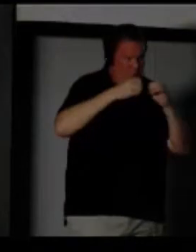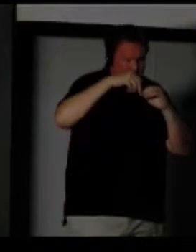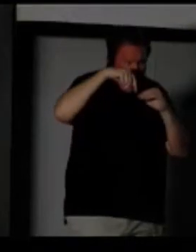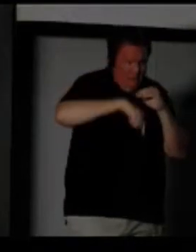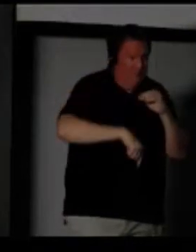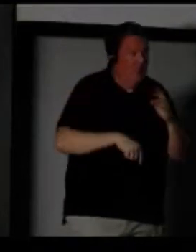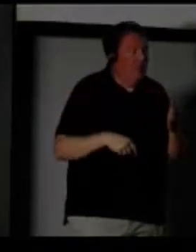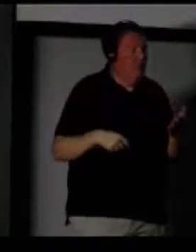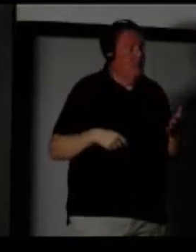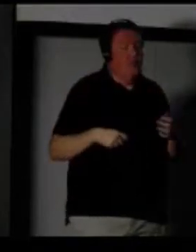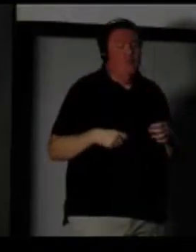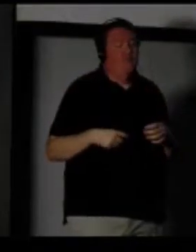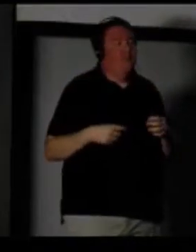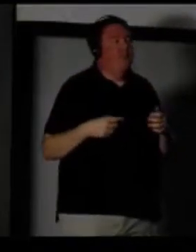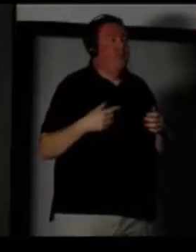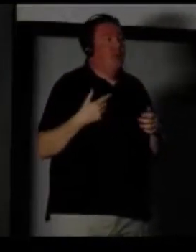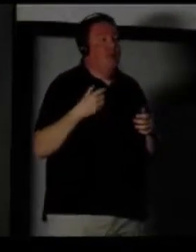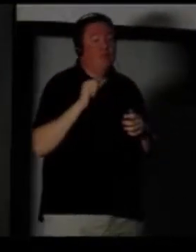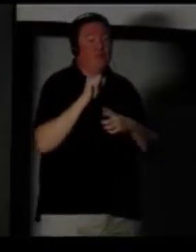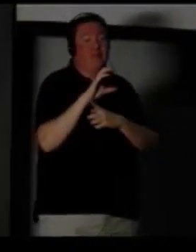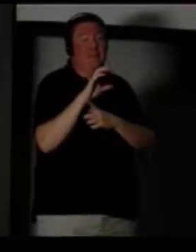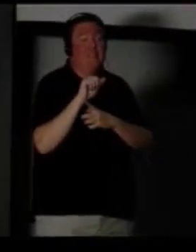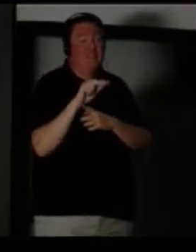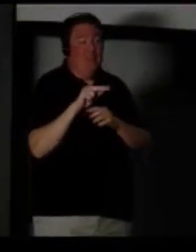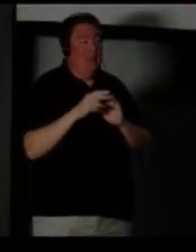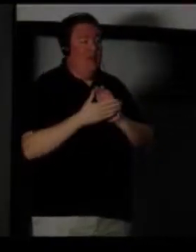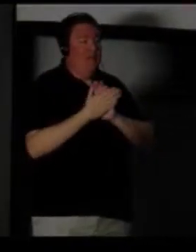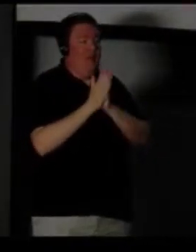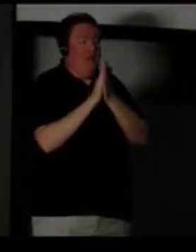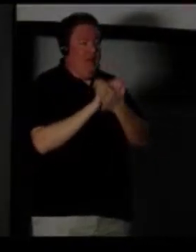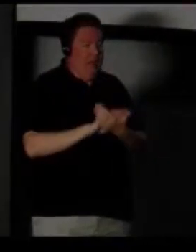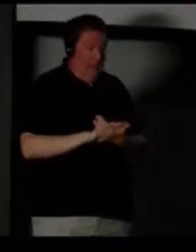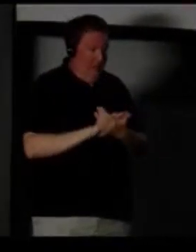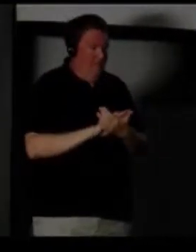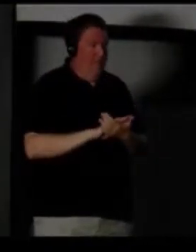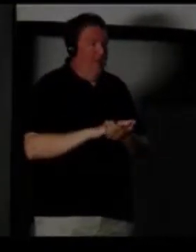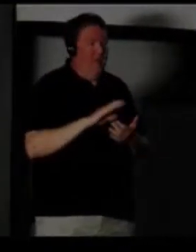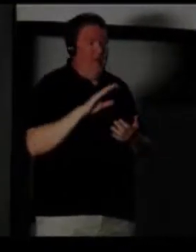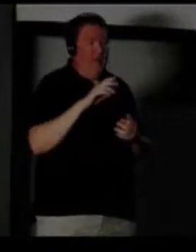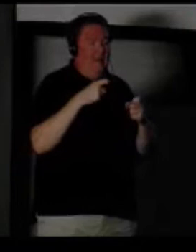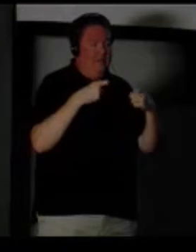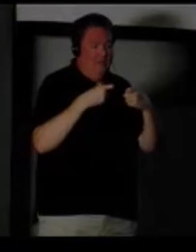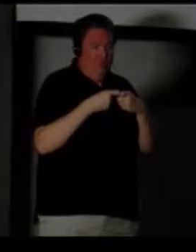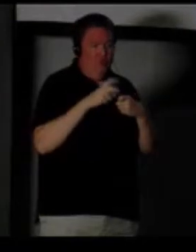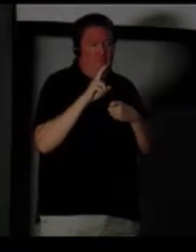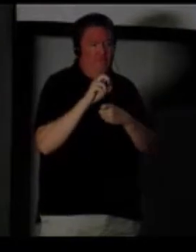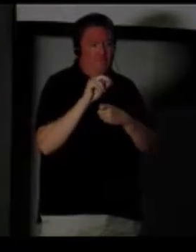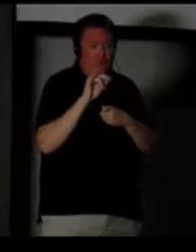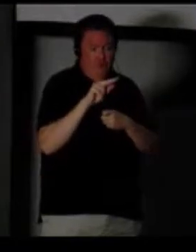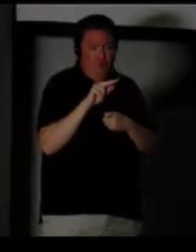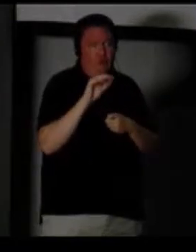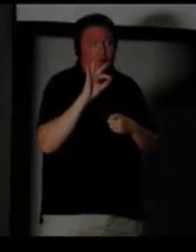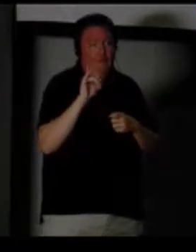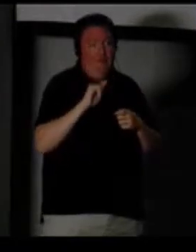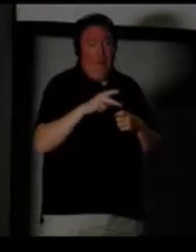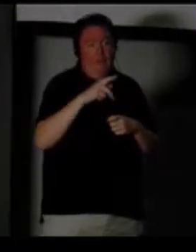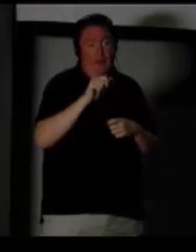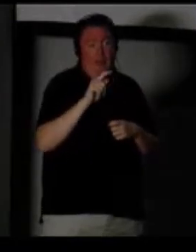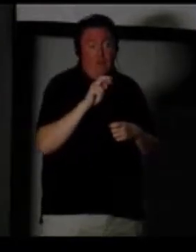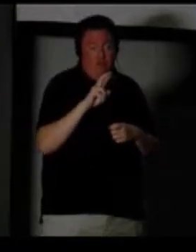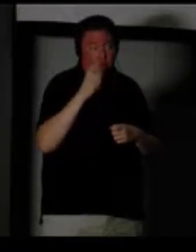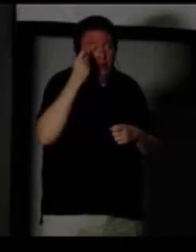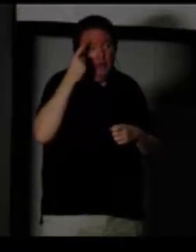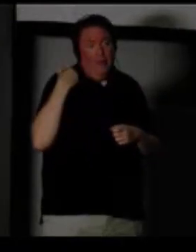Most important to me was how the scan became an indexical digital version of the plaster. And I should say it's a